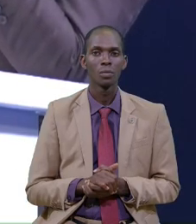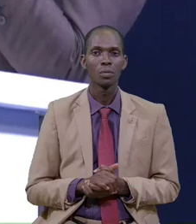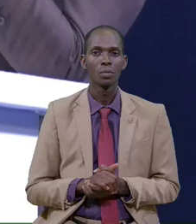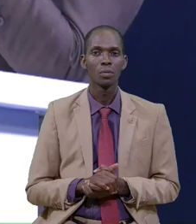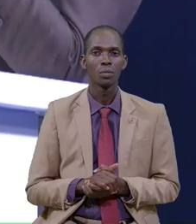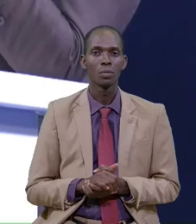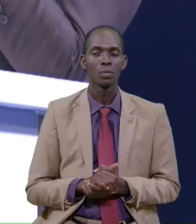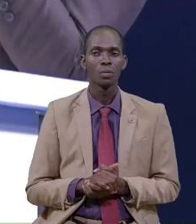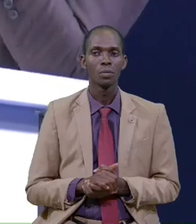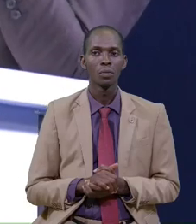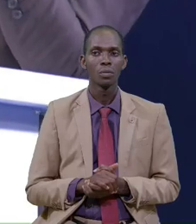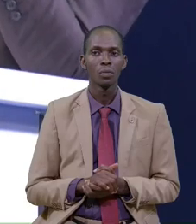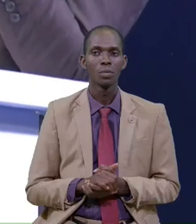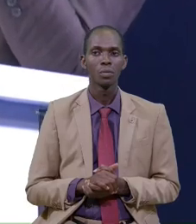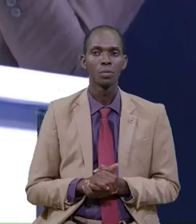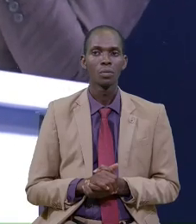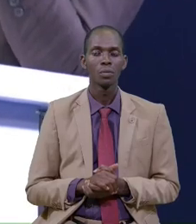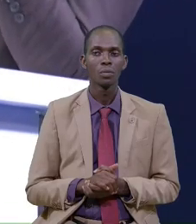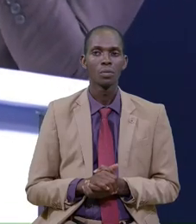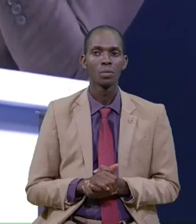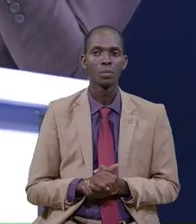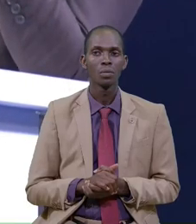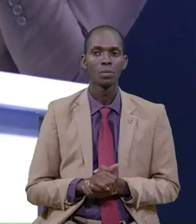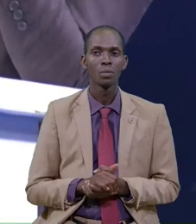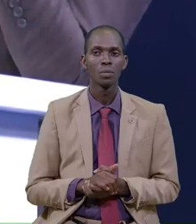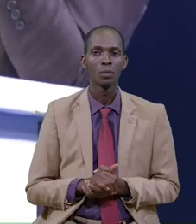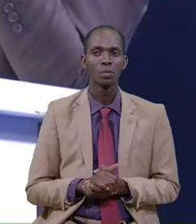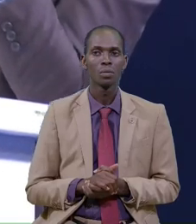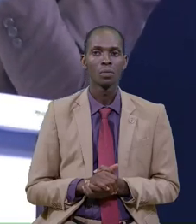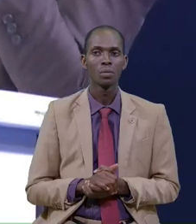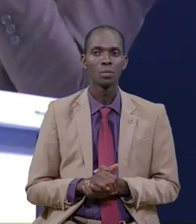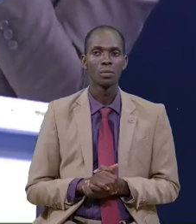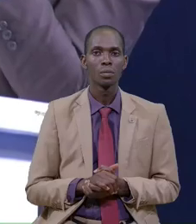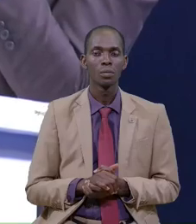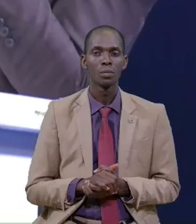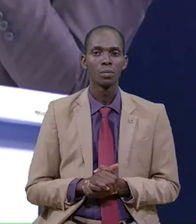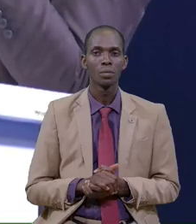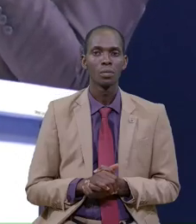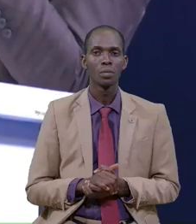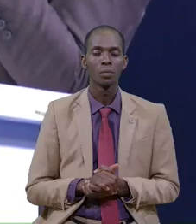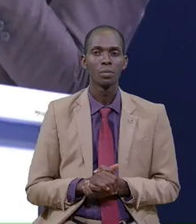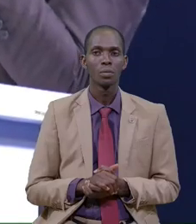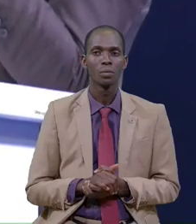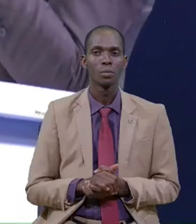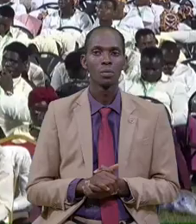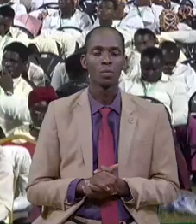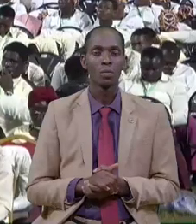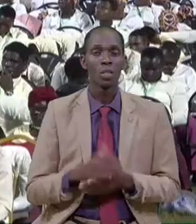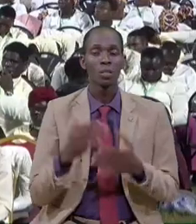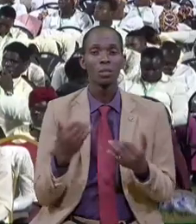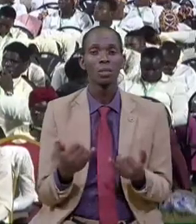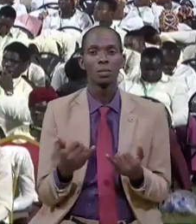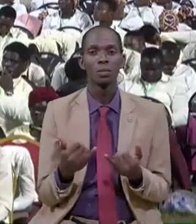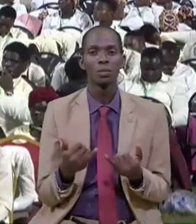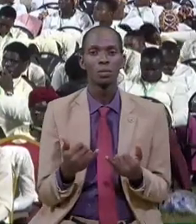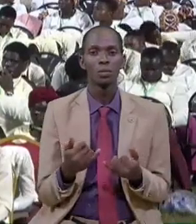way. Patch almost on my way, if you feel. Has also my way. So at this time, we